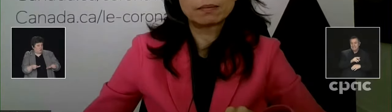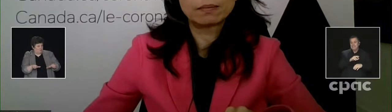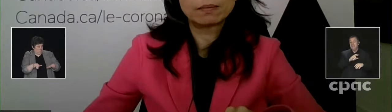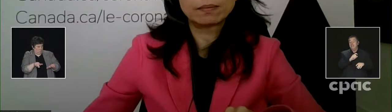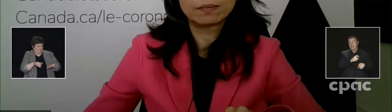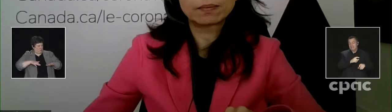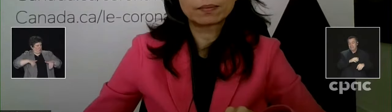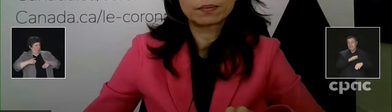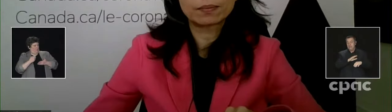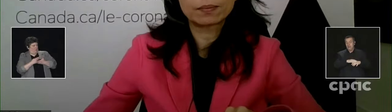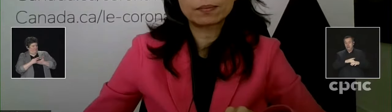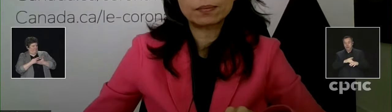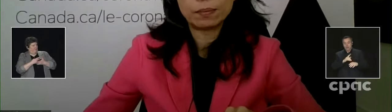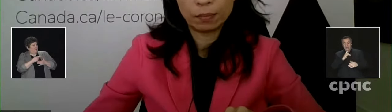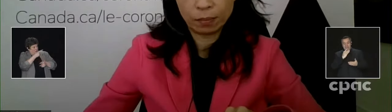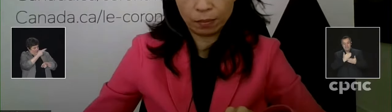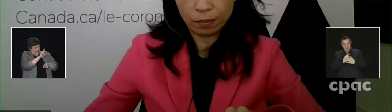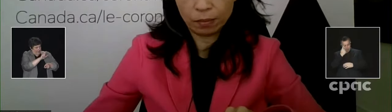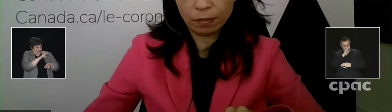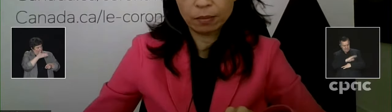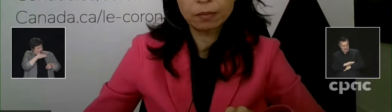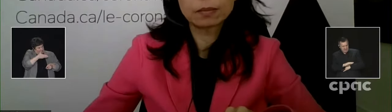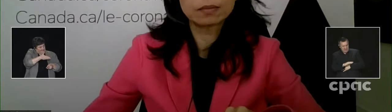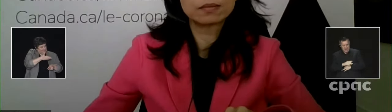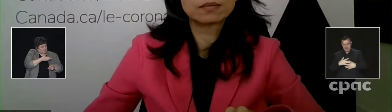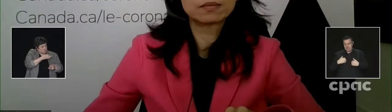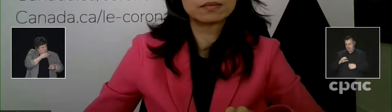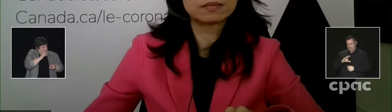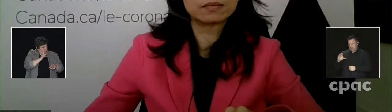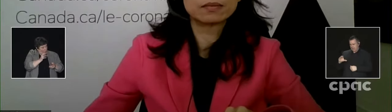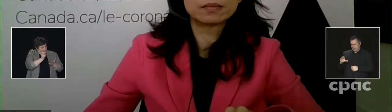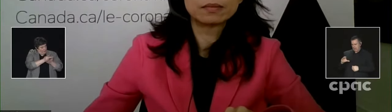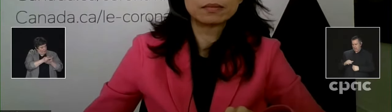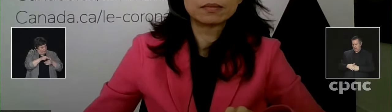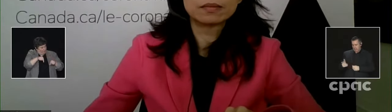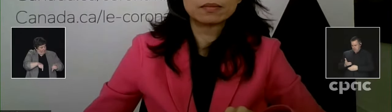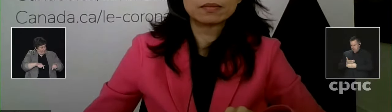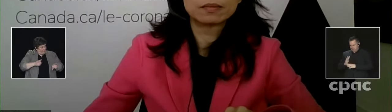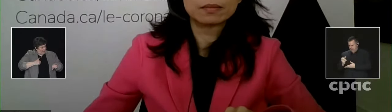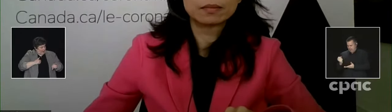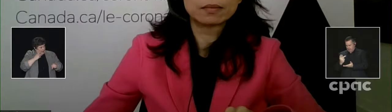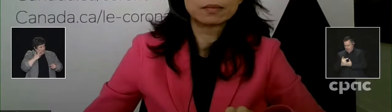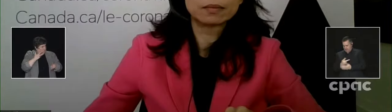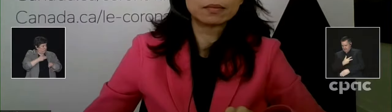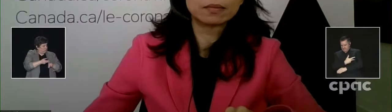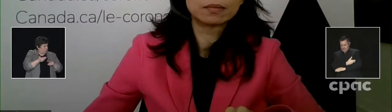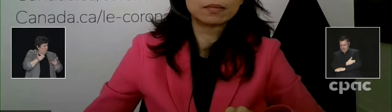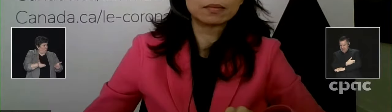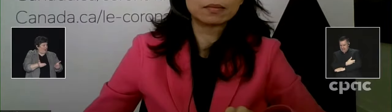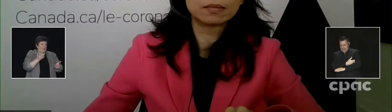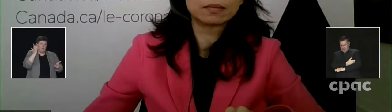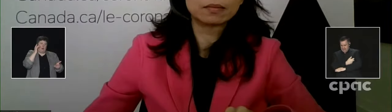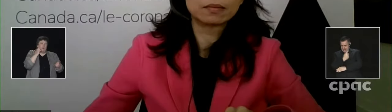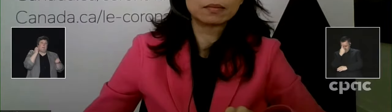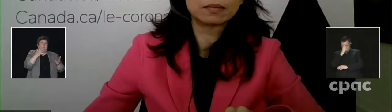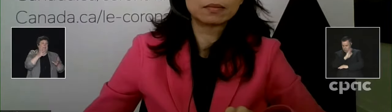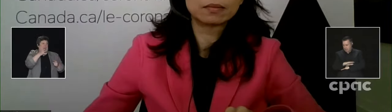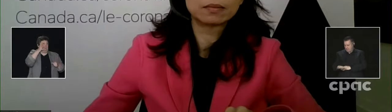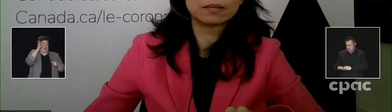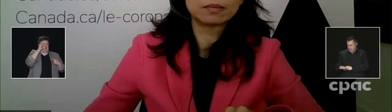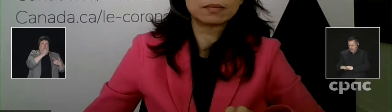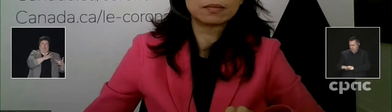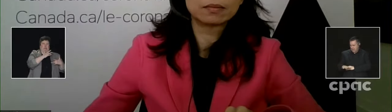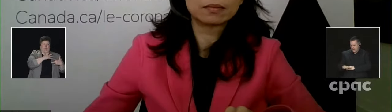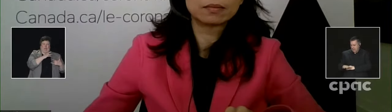Canada away from having this approved for use in children here, especially considering lots of parents have shown hesitancy